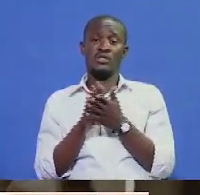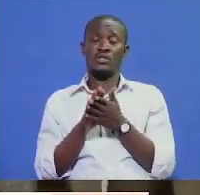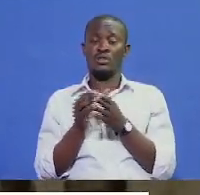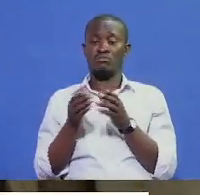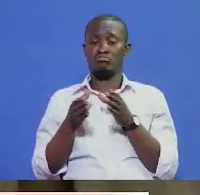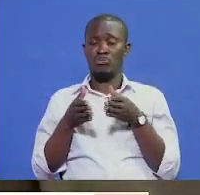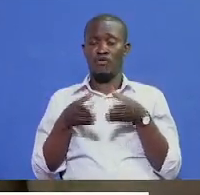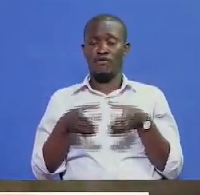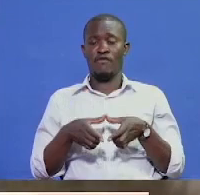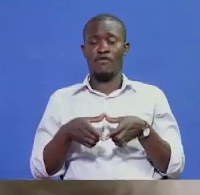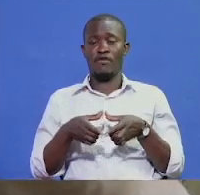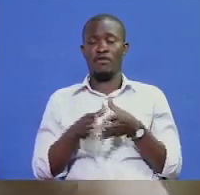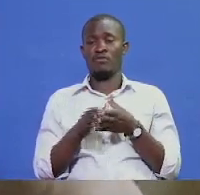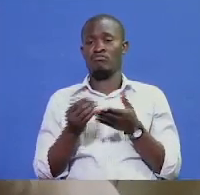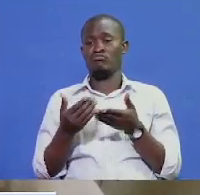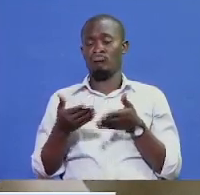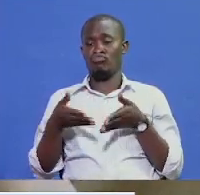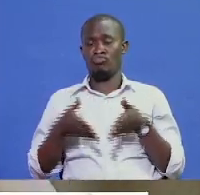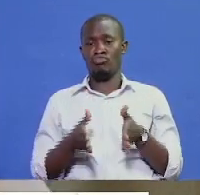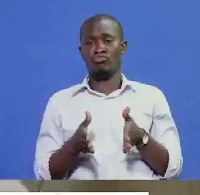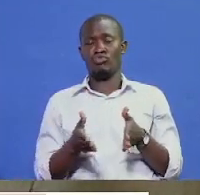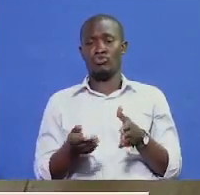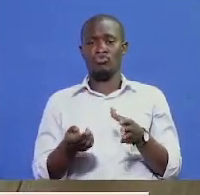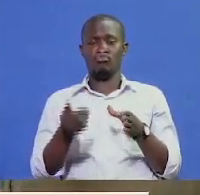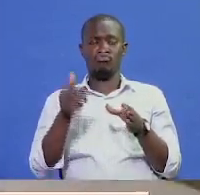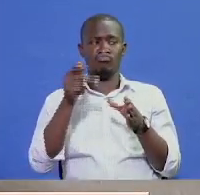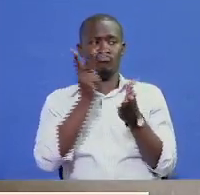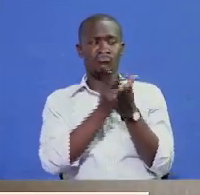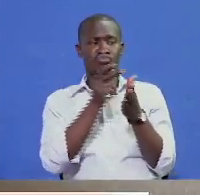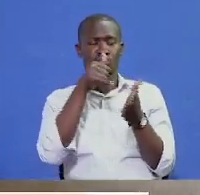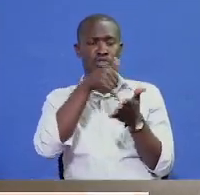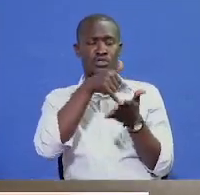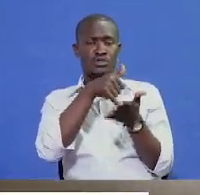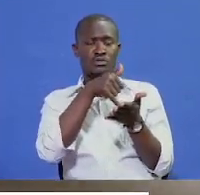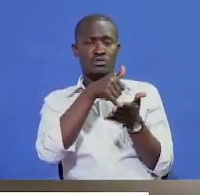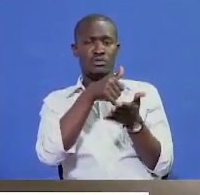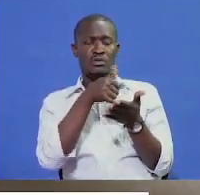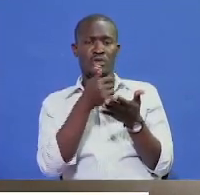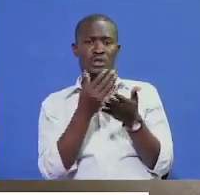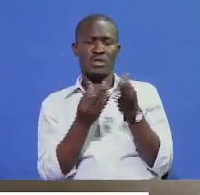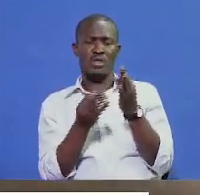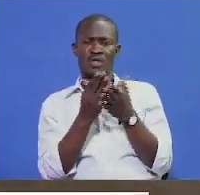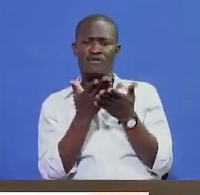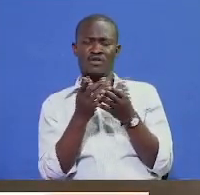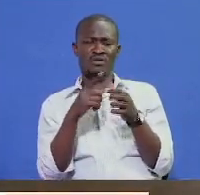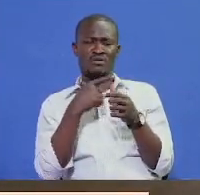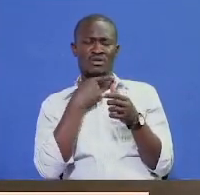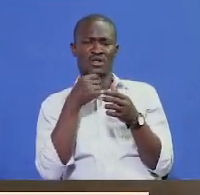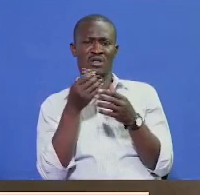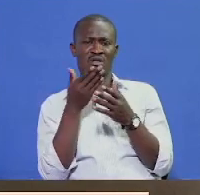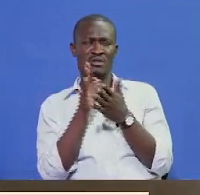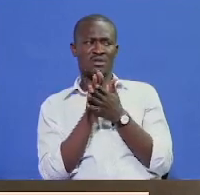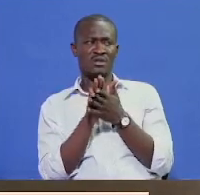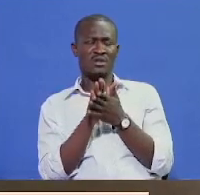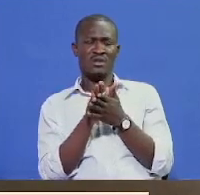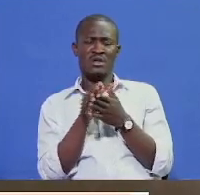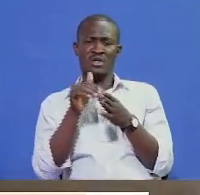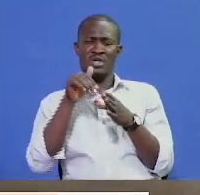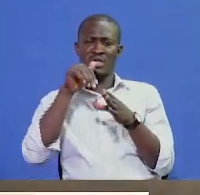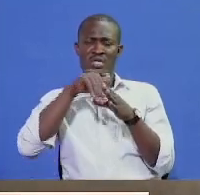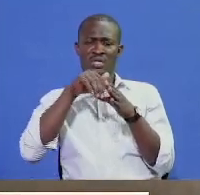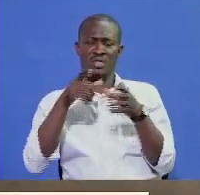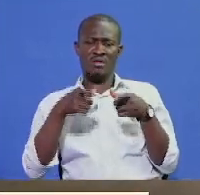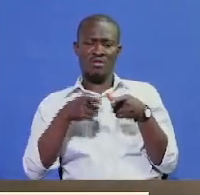canal. You insert it, right? So if it's like this, if it's just like inside the